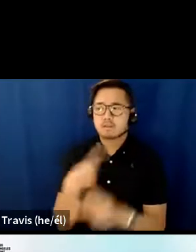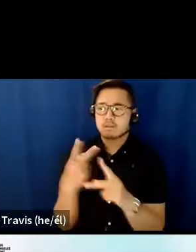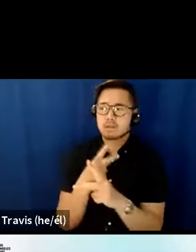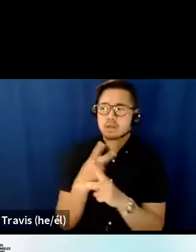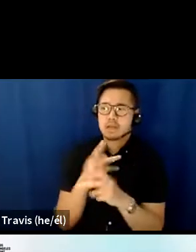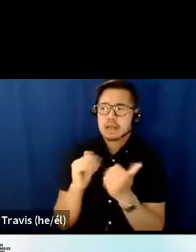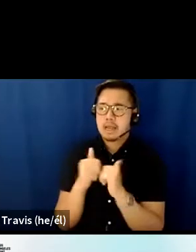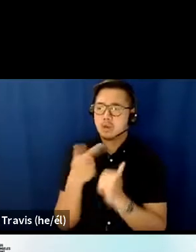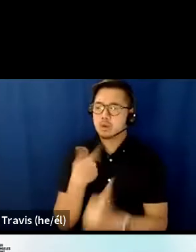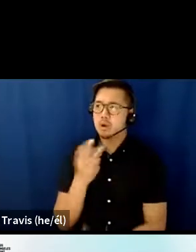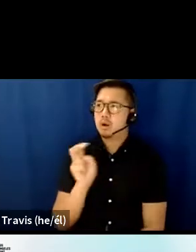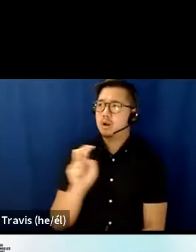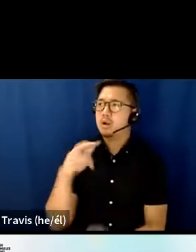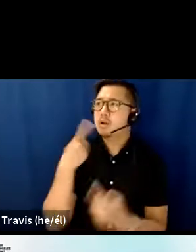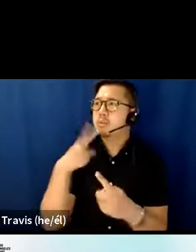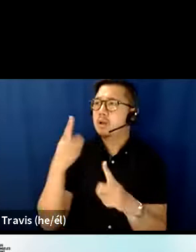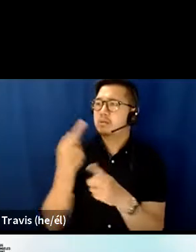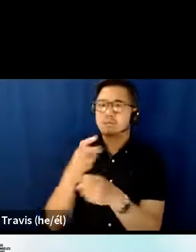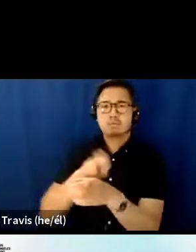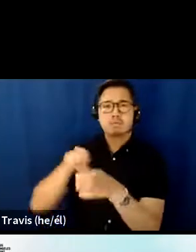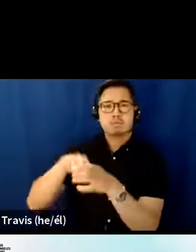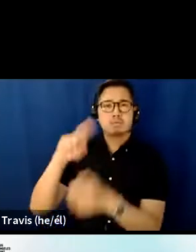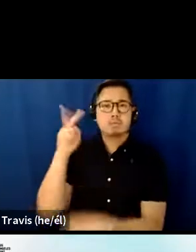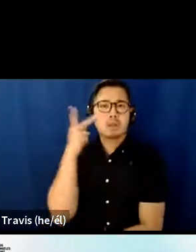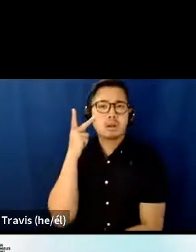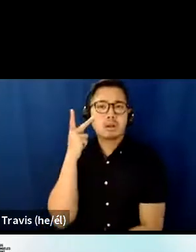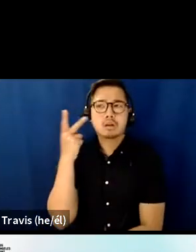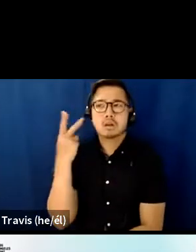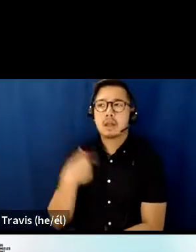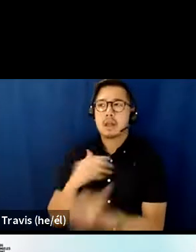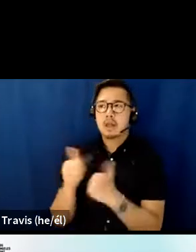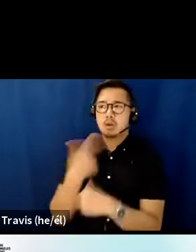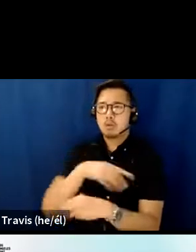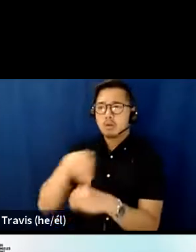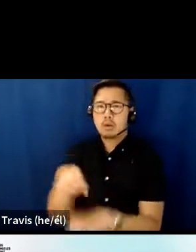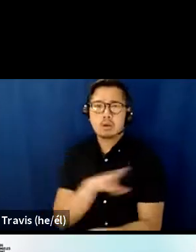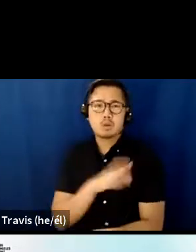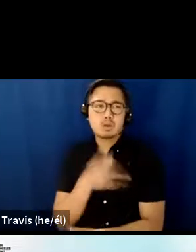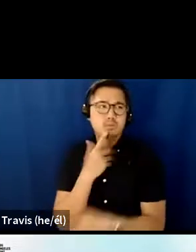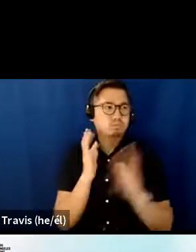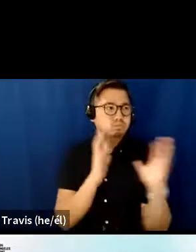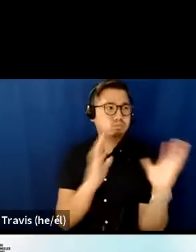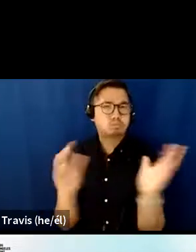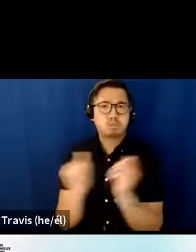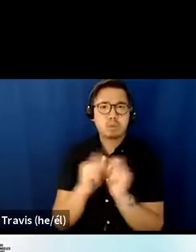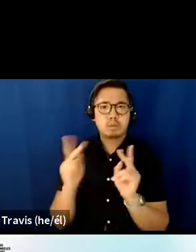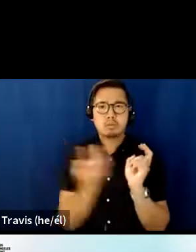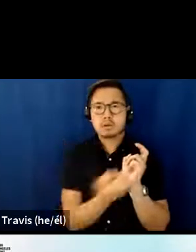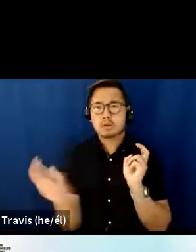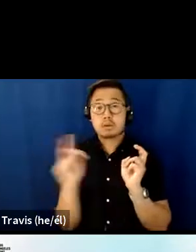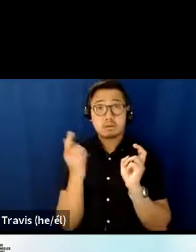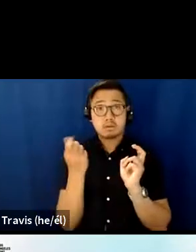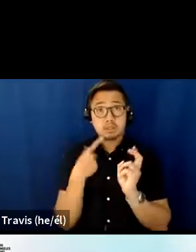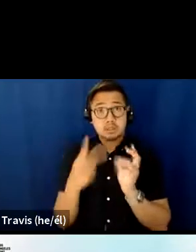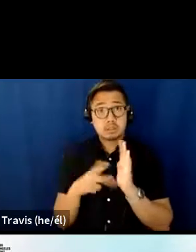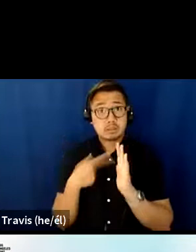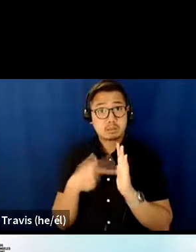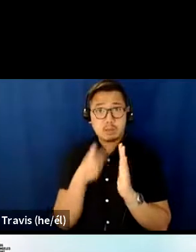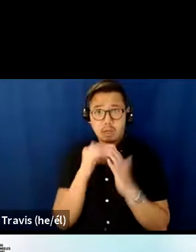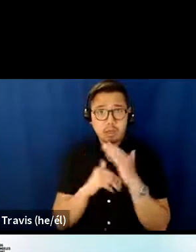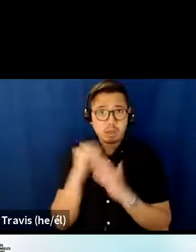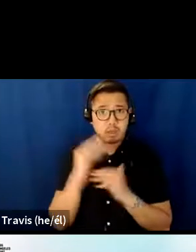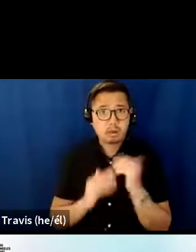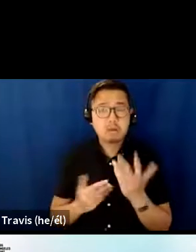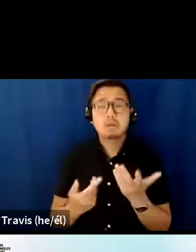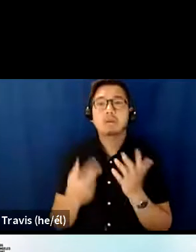offices, you know, in these boardrooms, speaking to these people. It's uncomfortable as hell, I'll tell you. I've been, you know, in